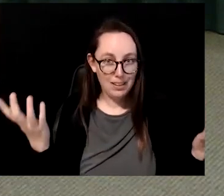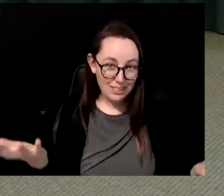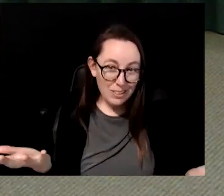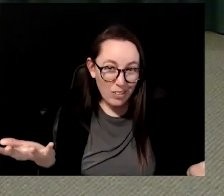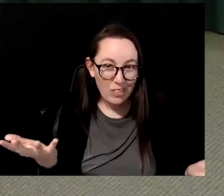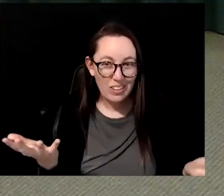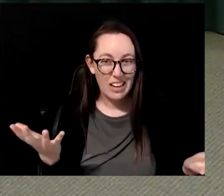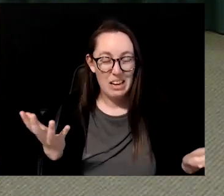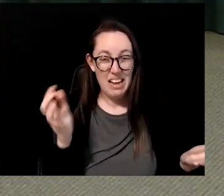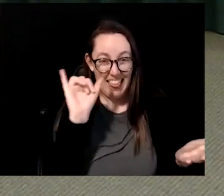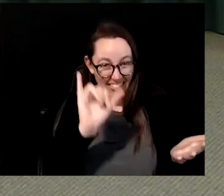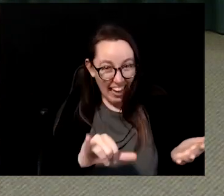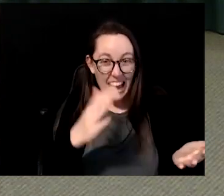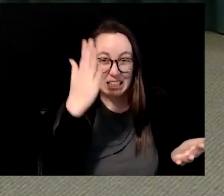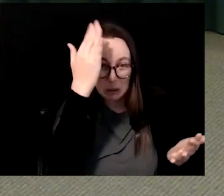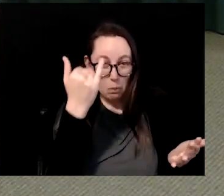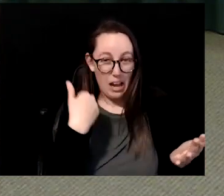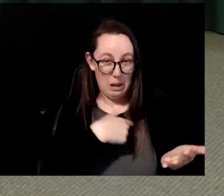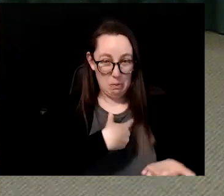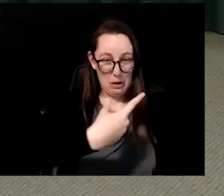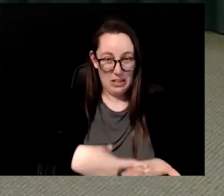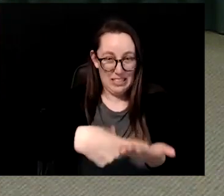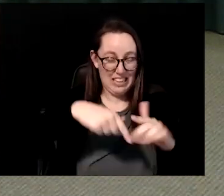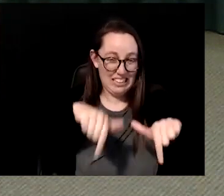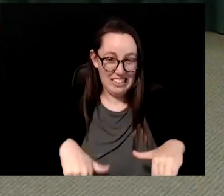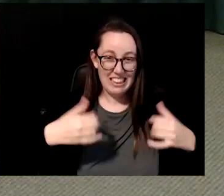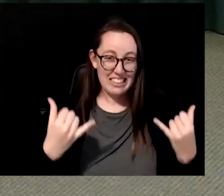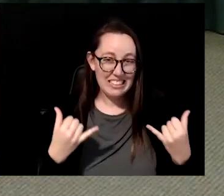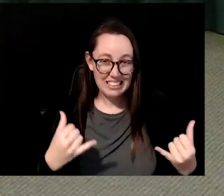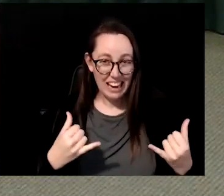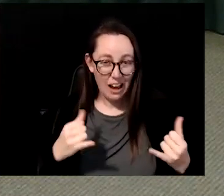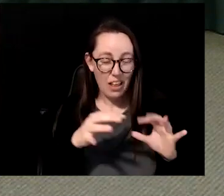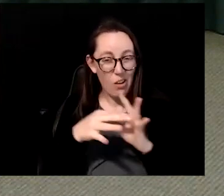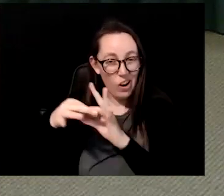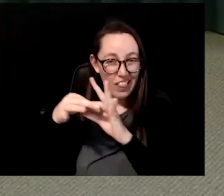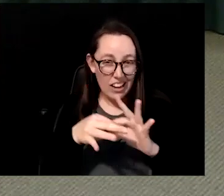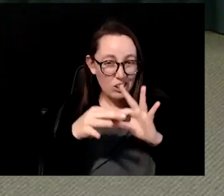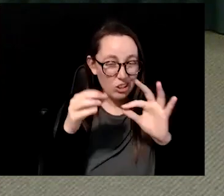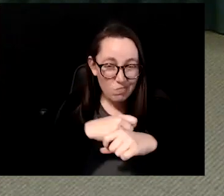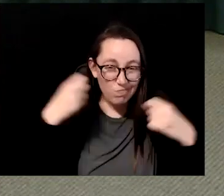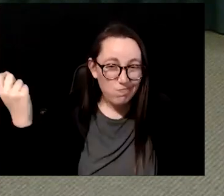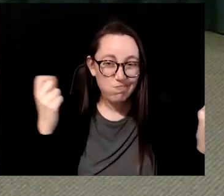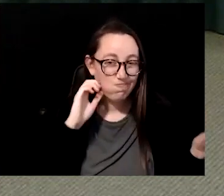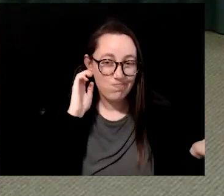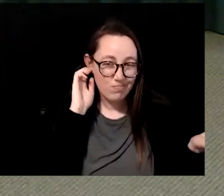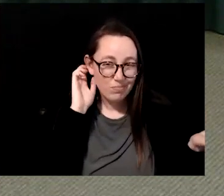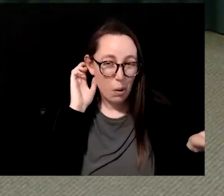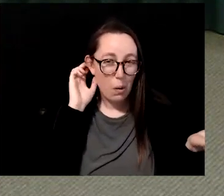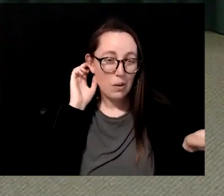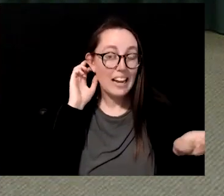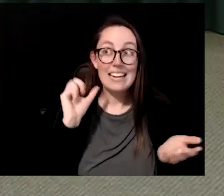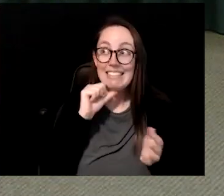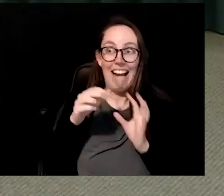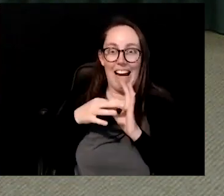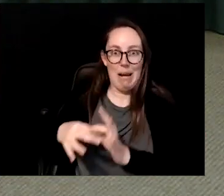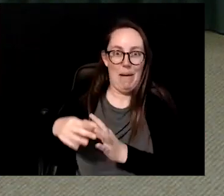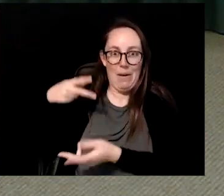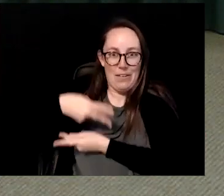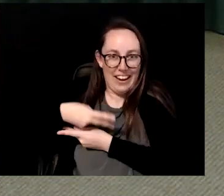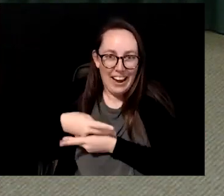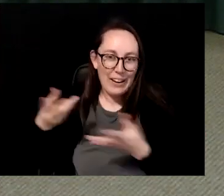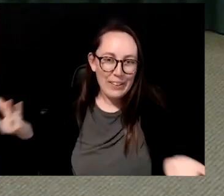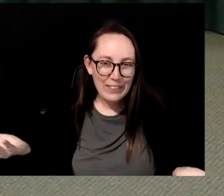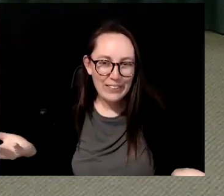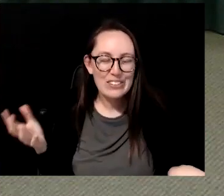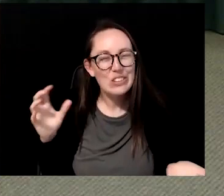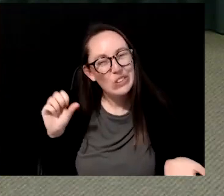um moving on to the the and and the regional and the dedicate there's actually a law